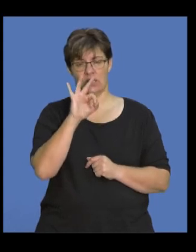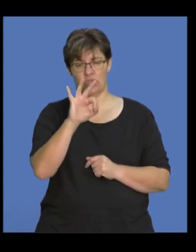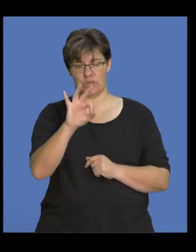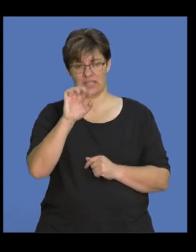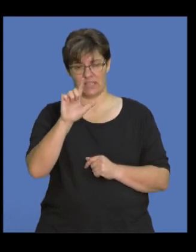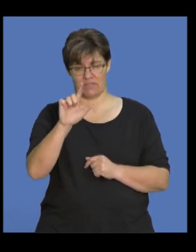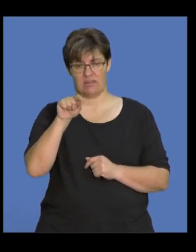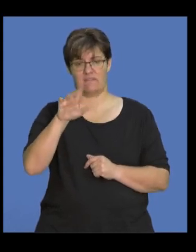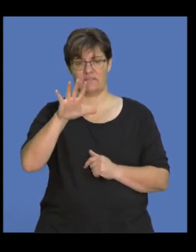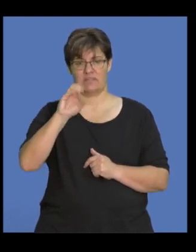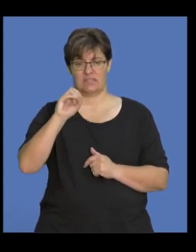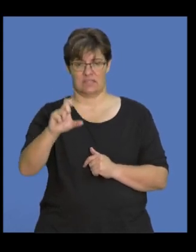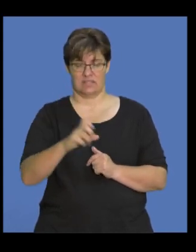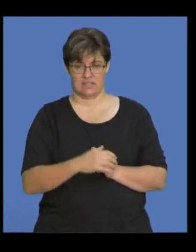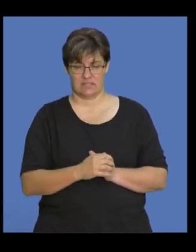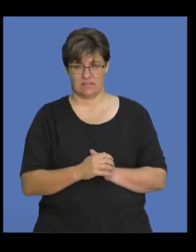337 rands and 50 cents.